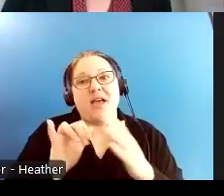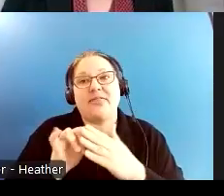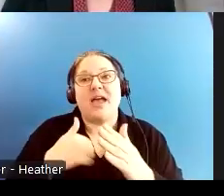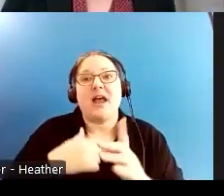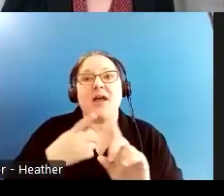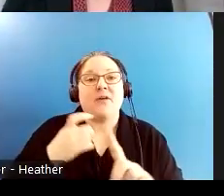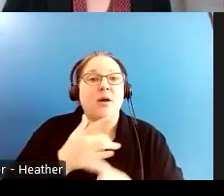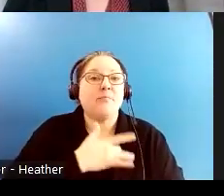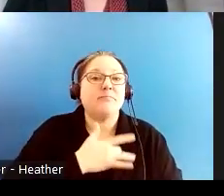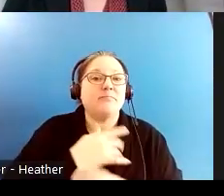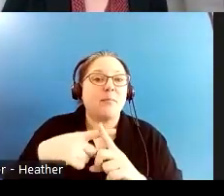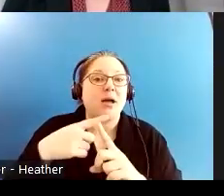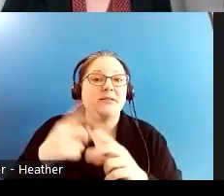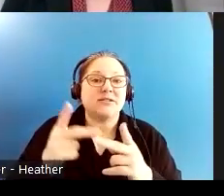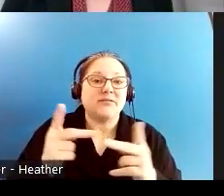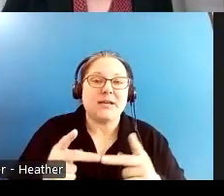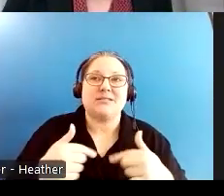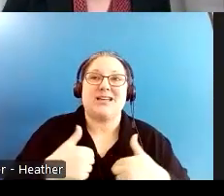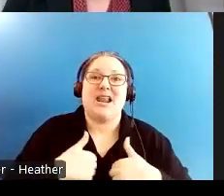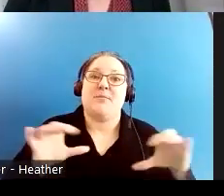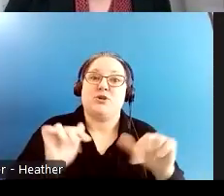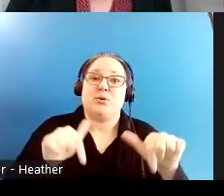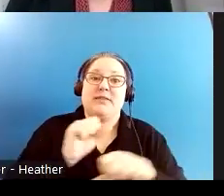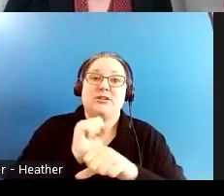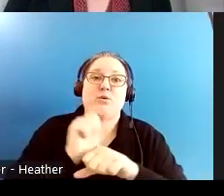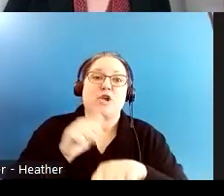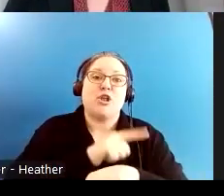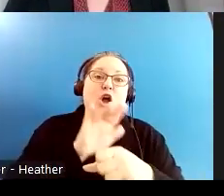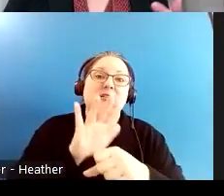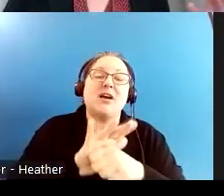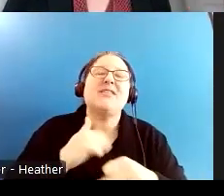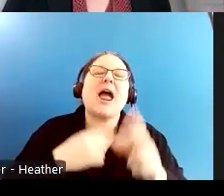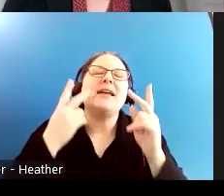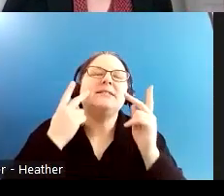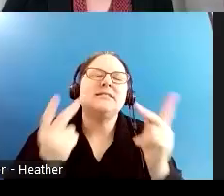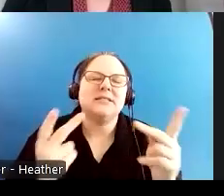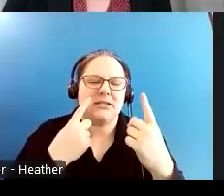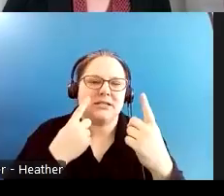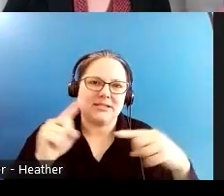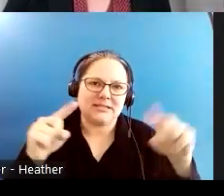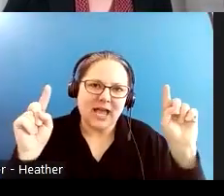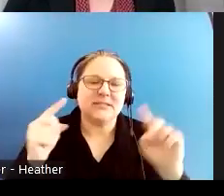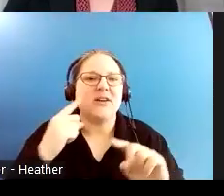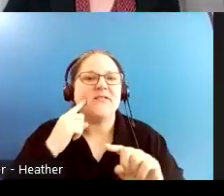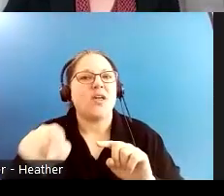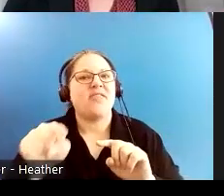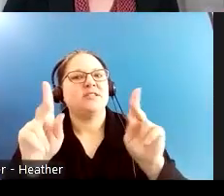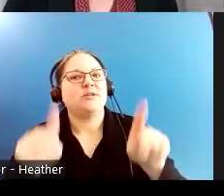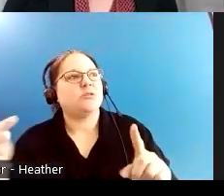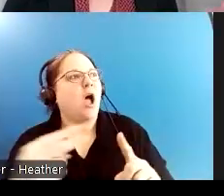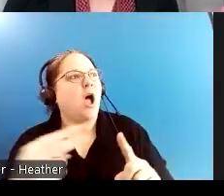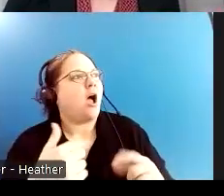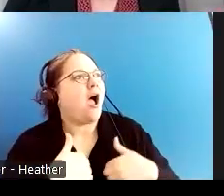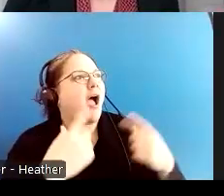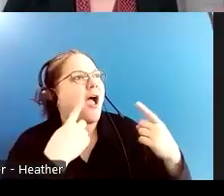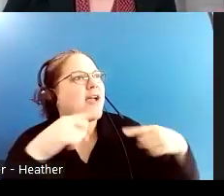we are lucky to have been doing this long enough to see these success stories of people achieving what they wanted, getting into housing when we never